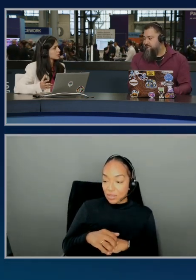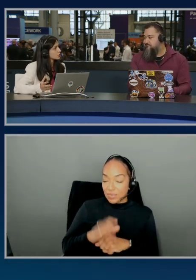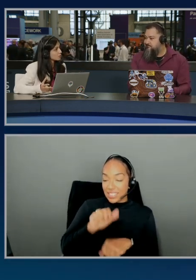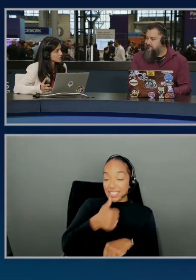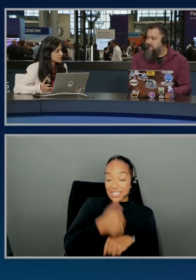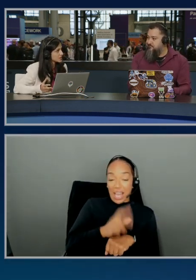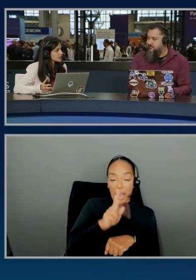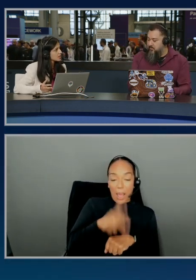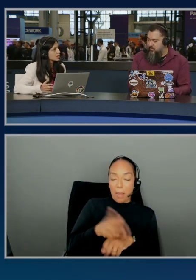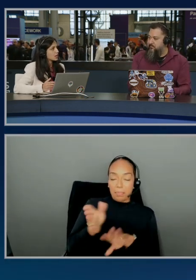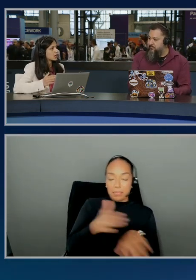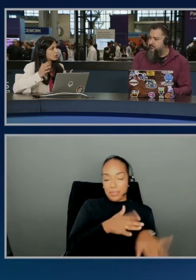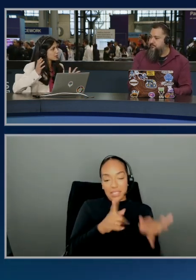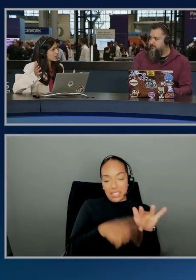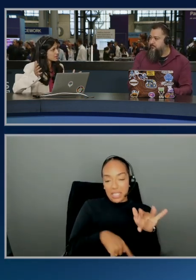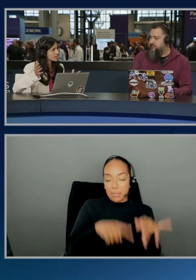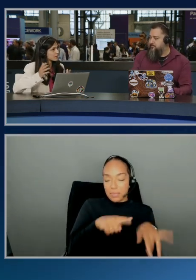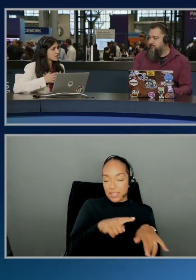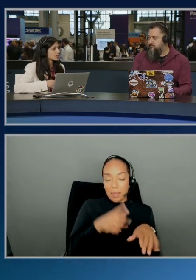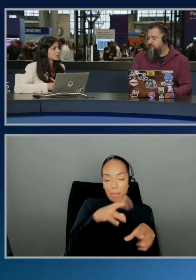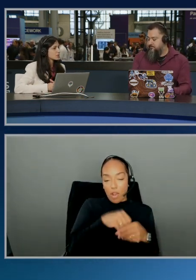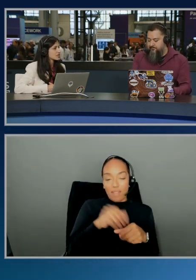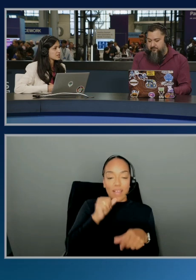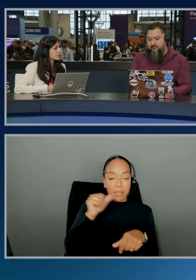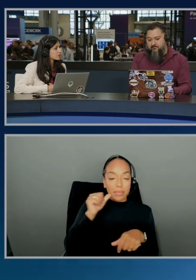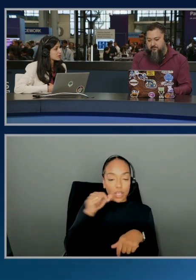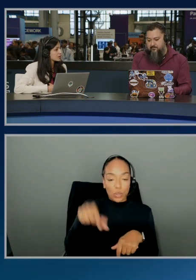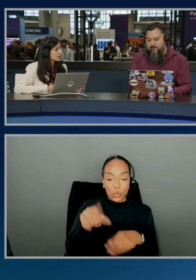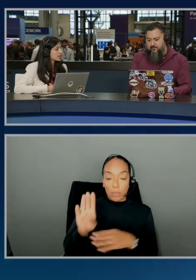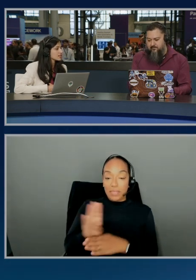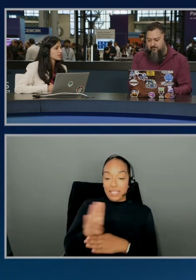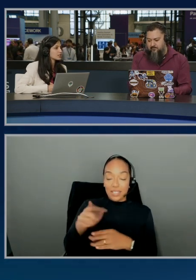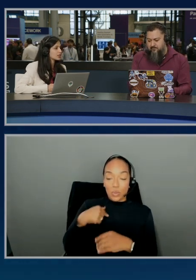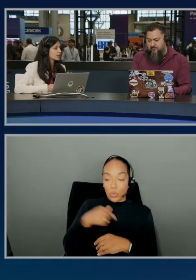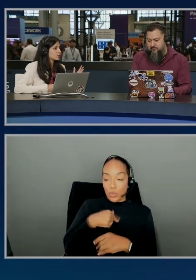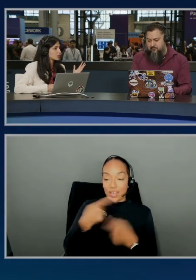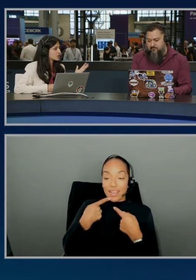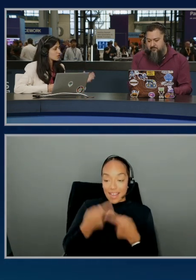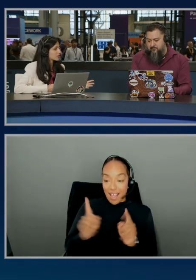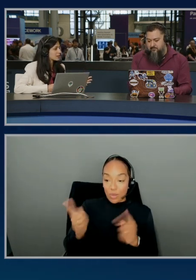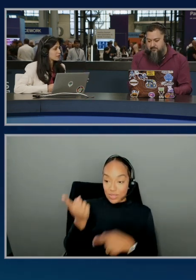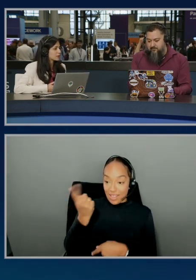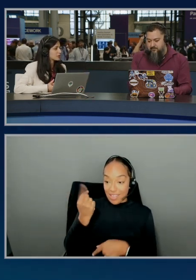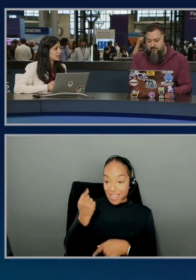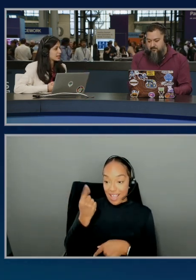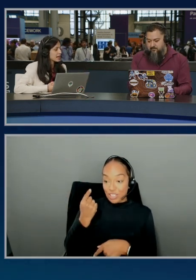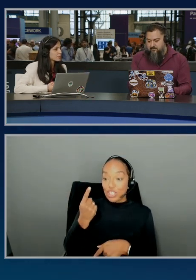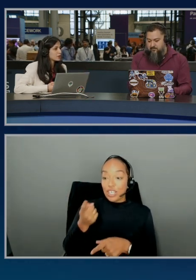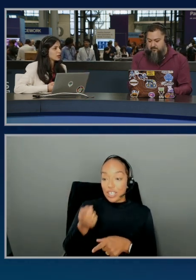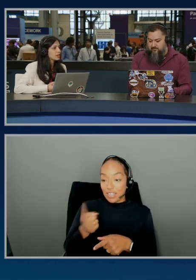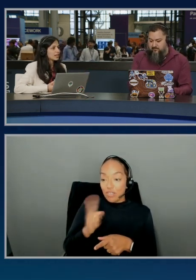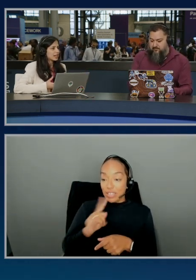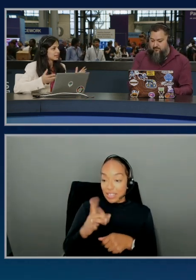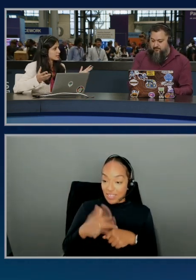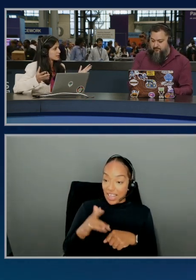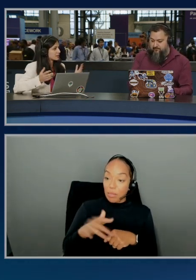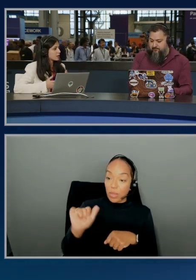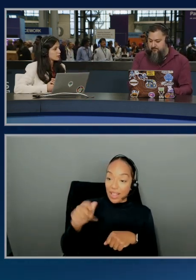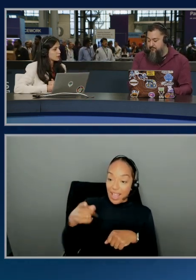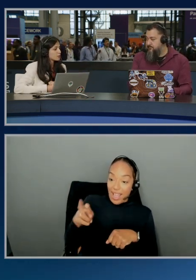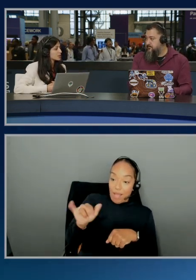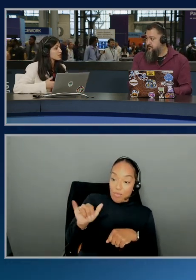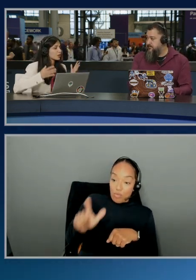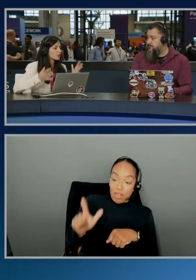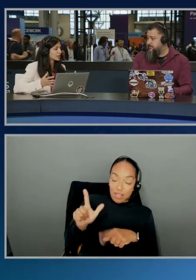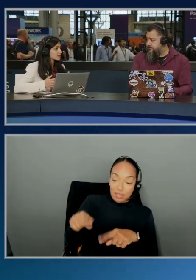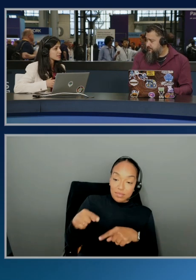of Amazon Q Business. Okay. We announced Amazon Q Business at reInvent last year. It was generally available in April, and it's been around